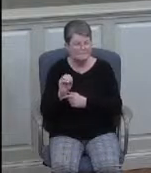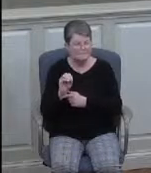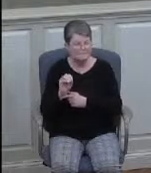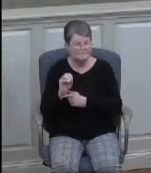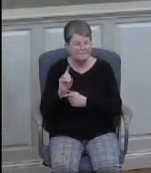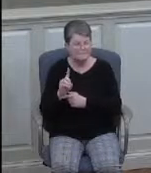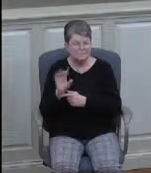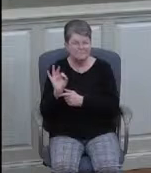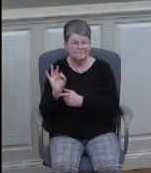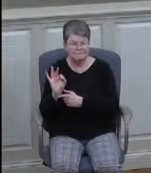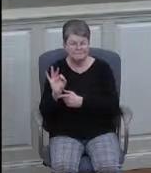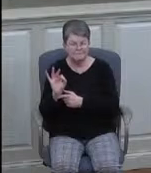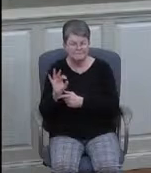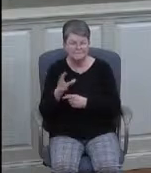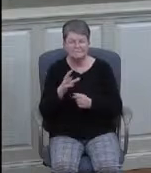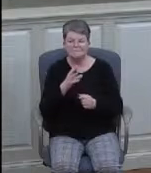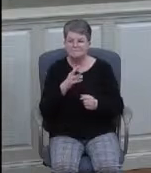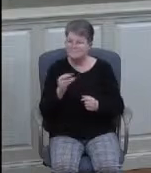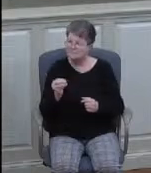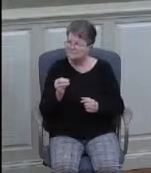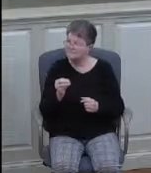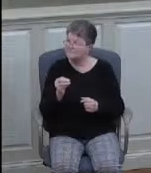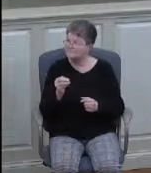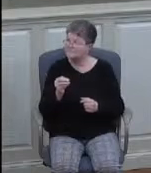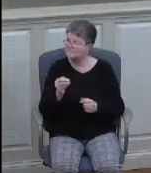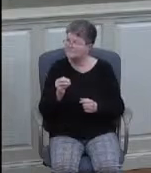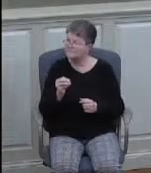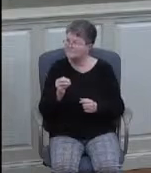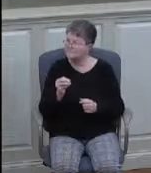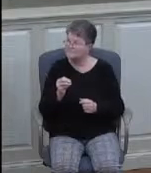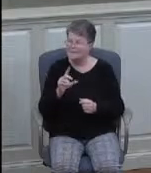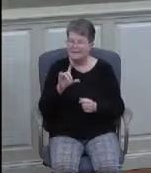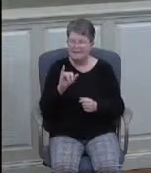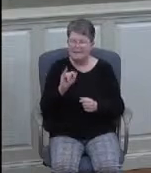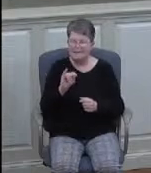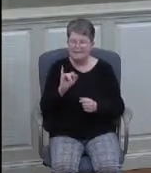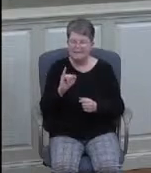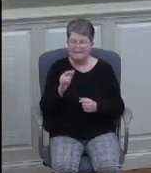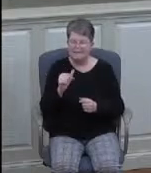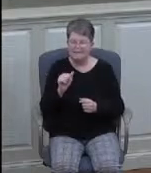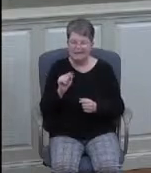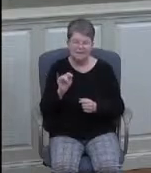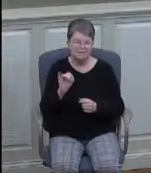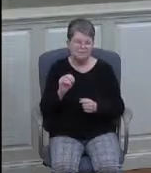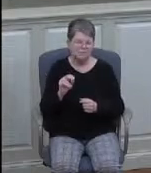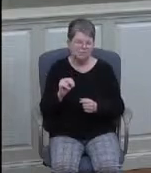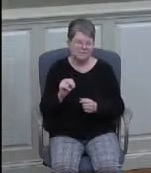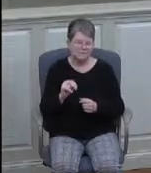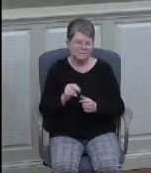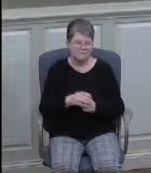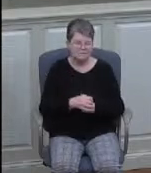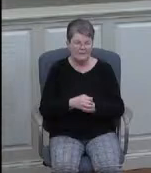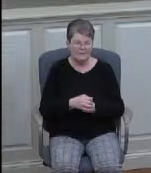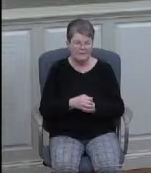61.8101F. And also litigation. Potential litigation. And also